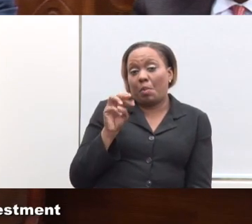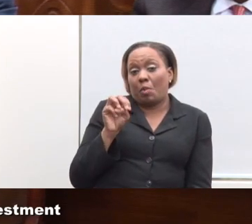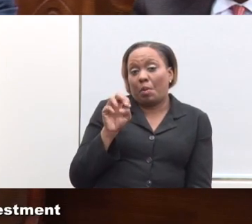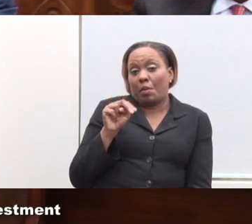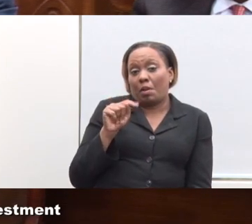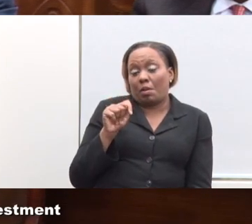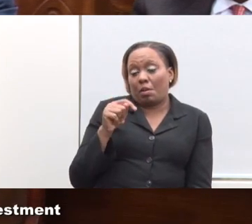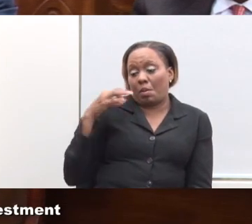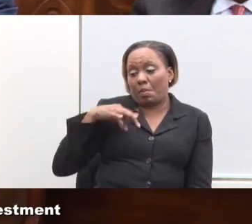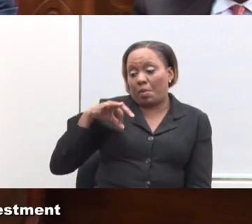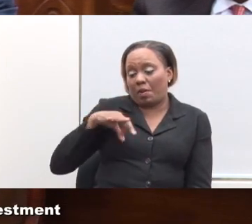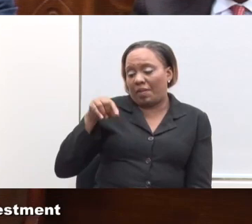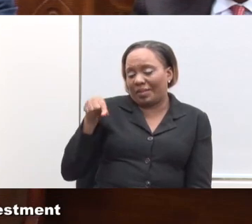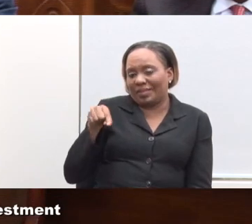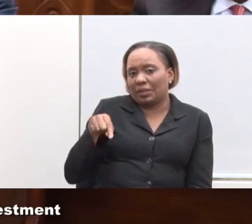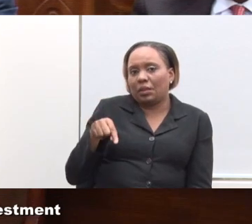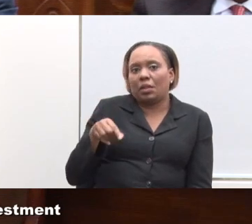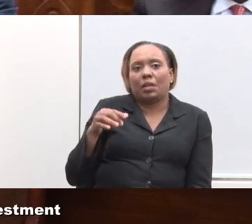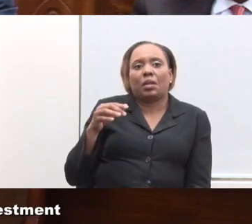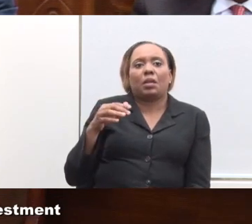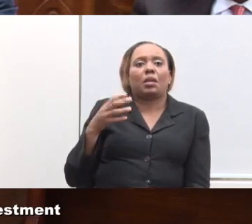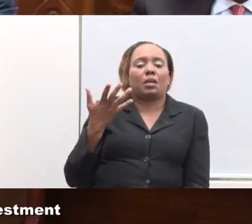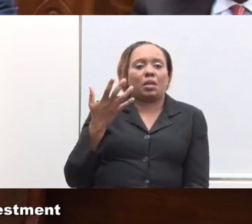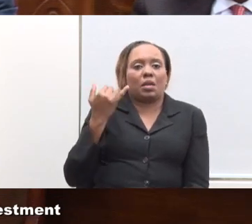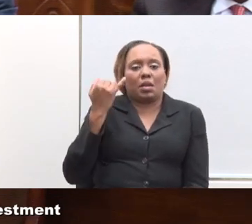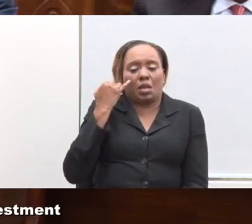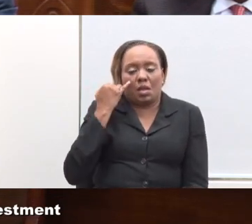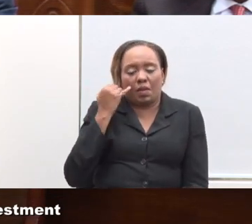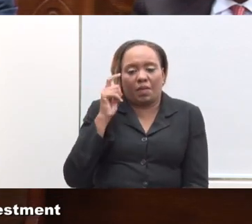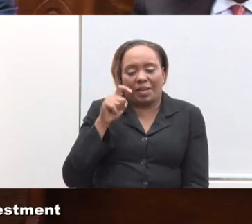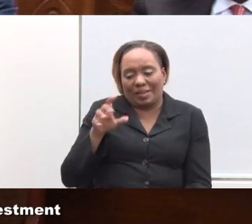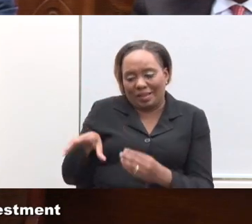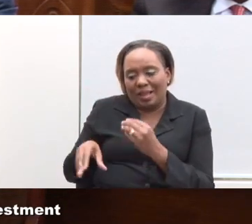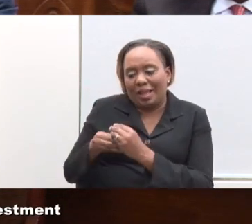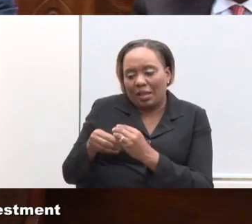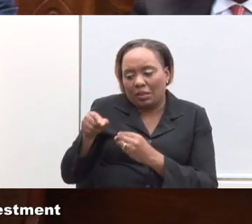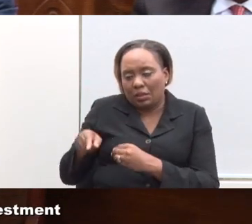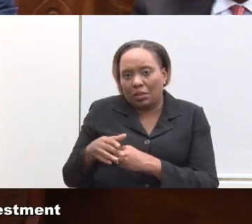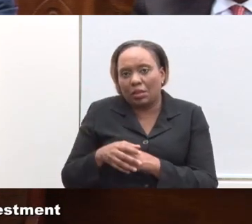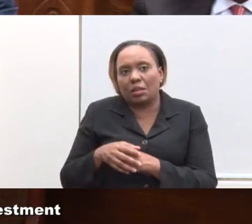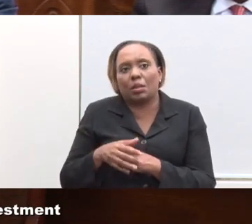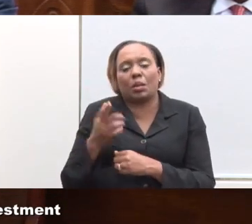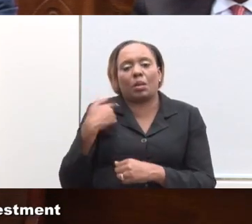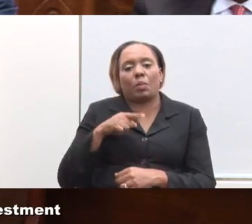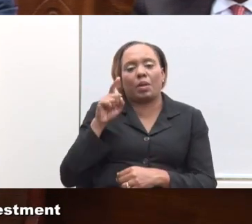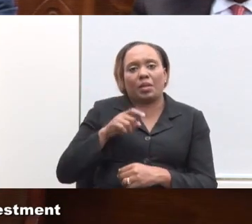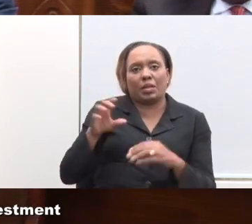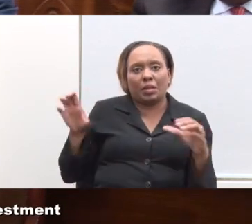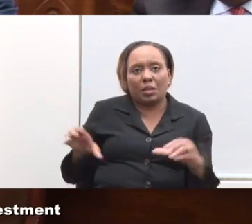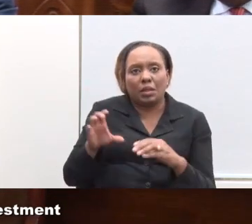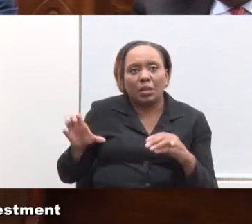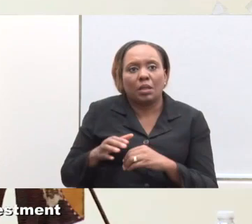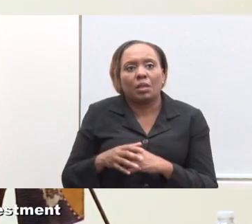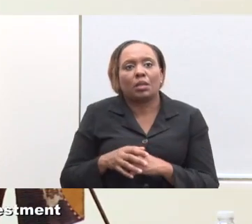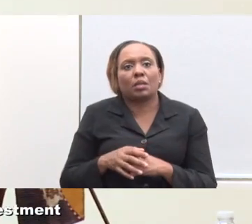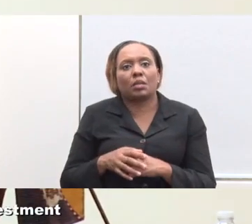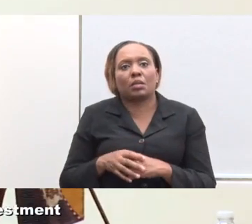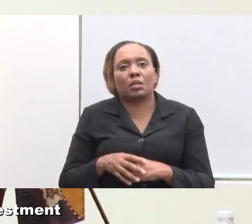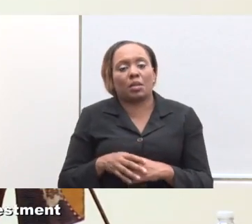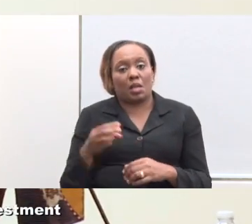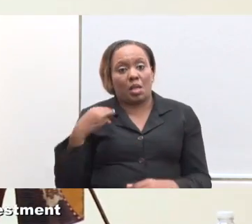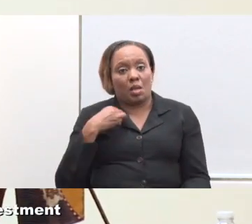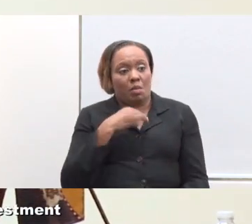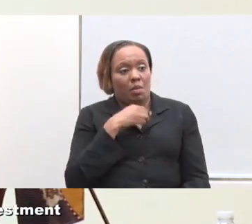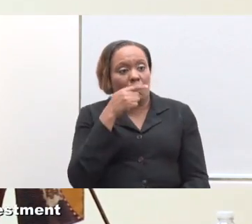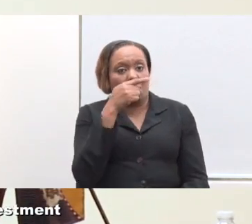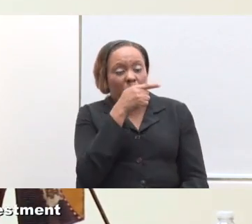pressure. And the chairman of the National Insurance Scheme, to his credit, the member for St. Michael West Central, had an emergency meeting with his